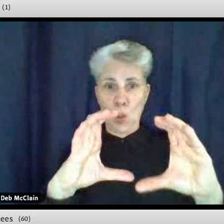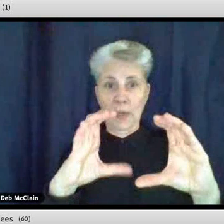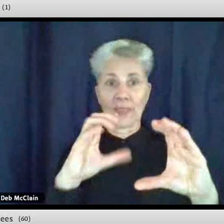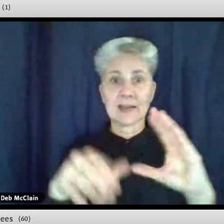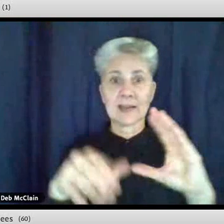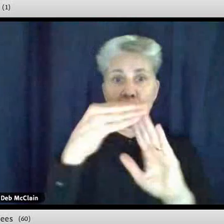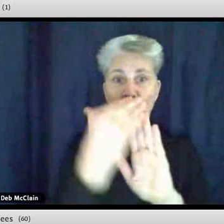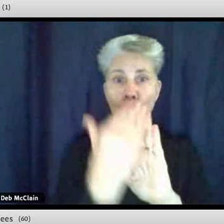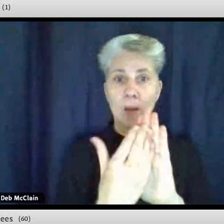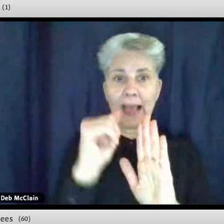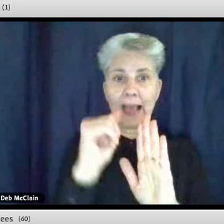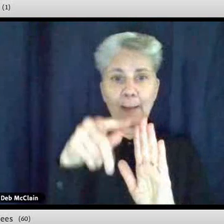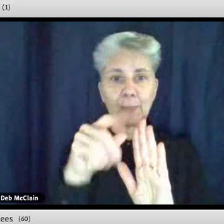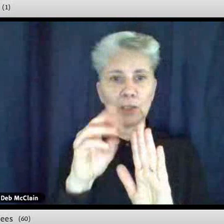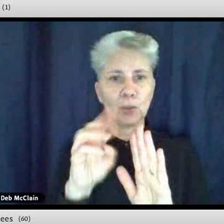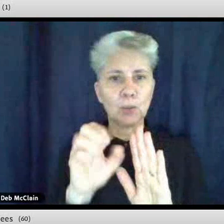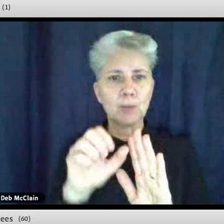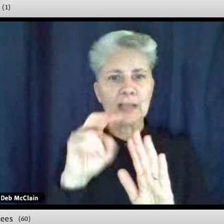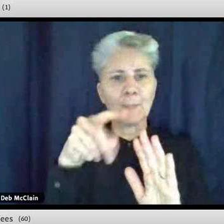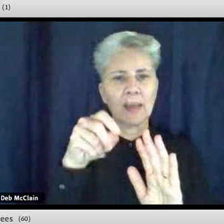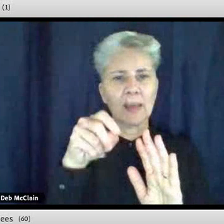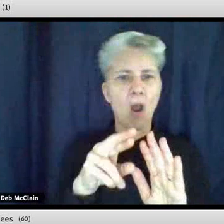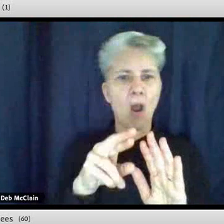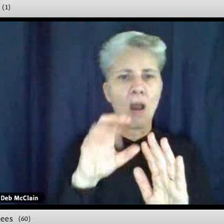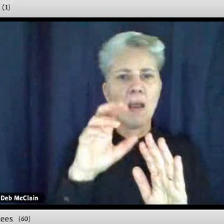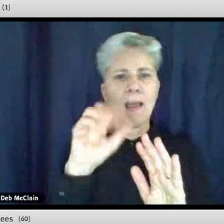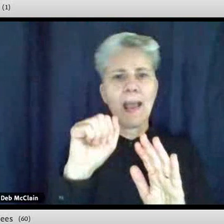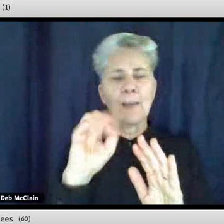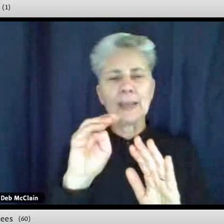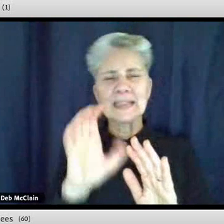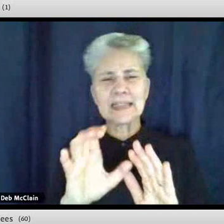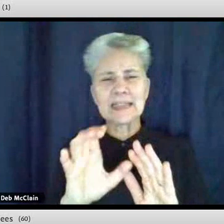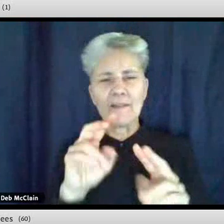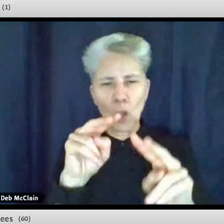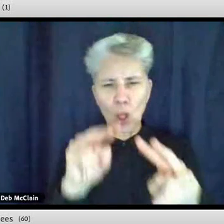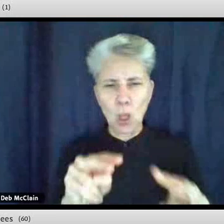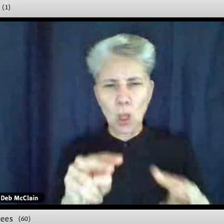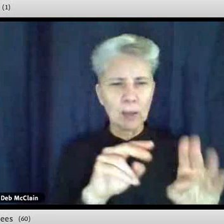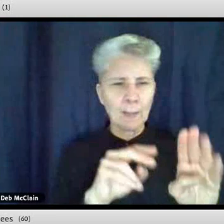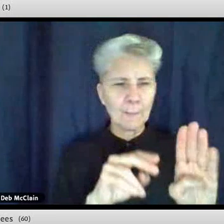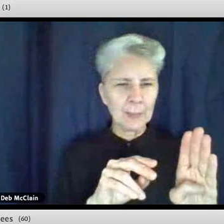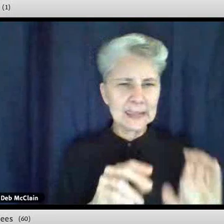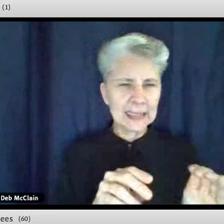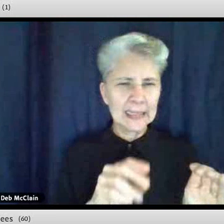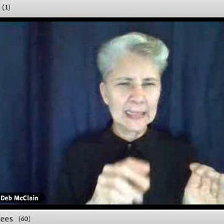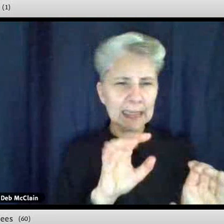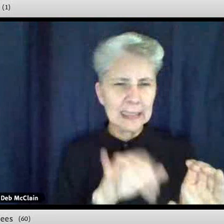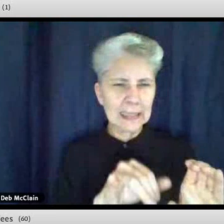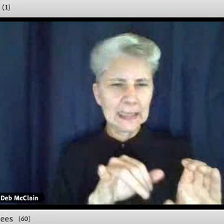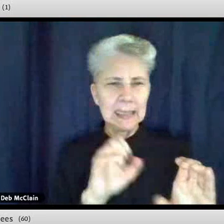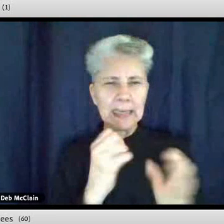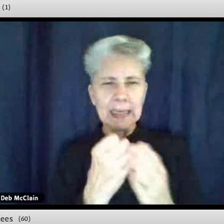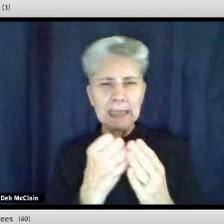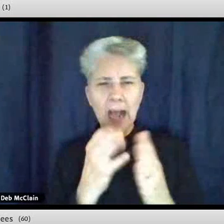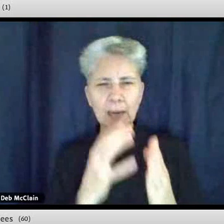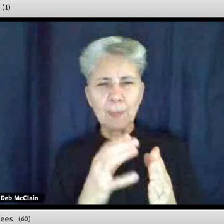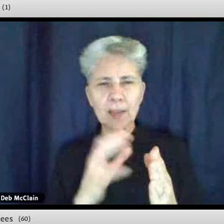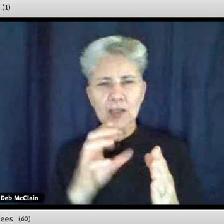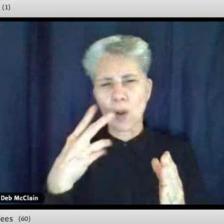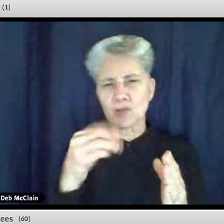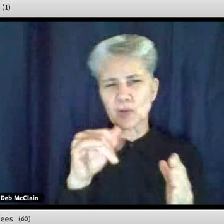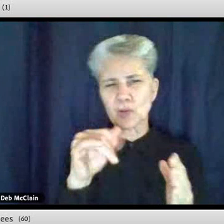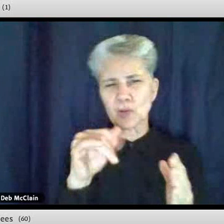the news sources that are out there. So if I just kind of expanded this, and if you look at the top ones, AP News, NPR, ABC News,